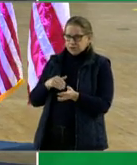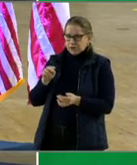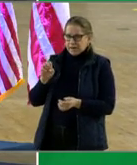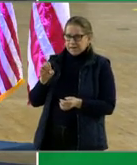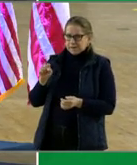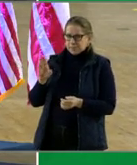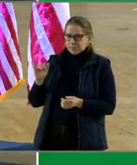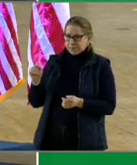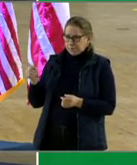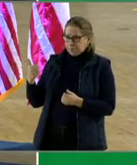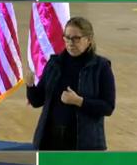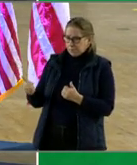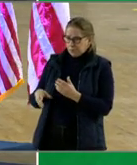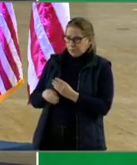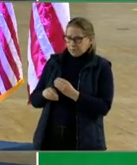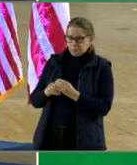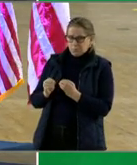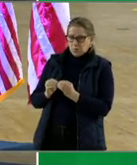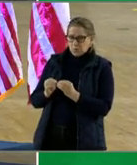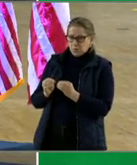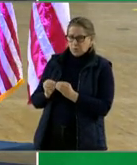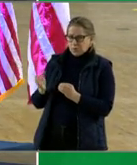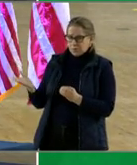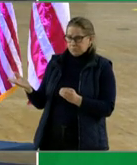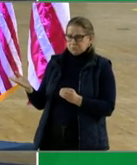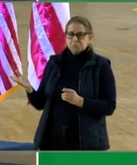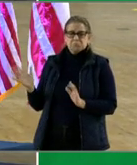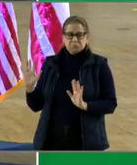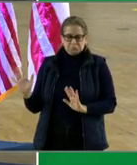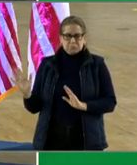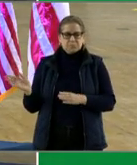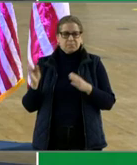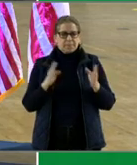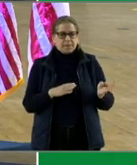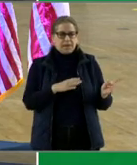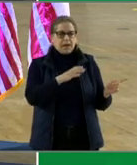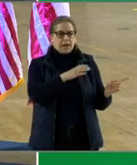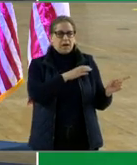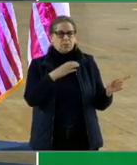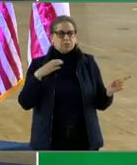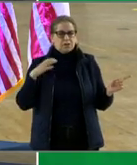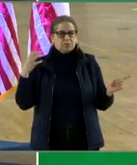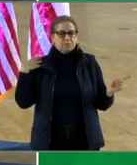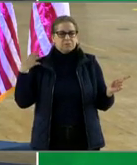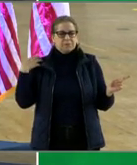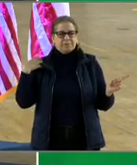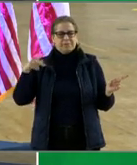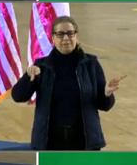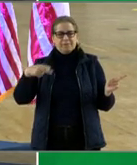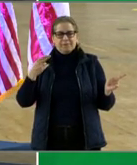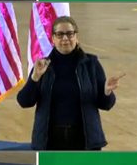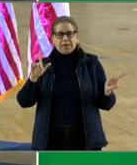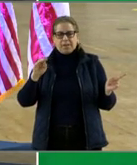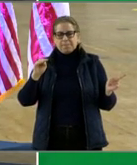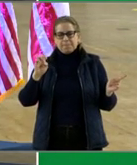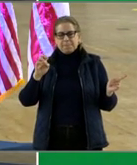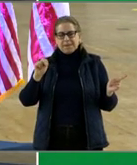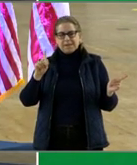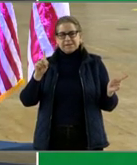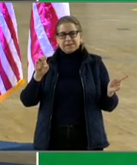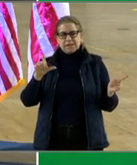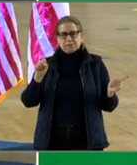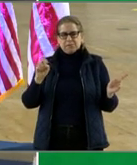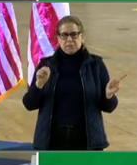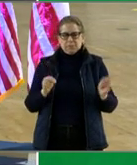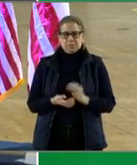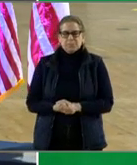stage, or we wait for questions? Okay. Thank you, Mr. Chairman. Thank you, Mayor Bowser. And as you noted,